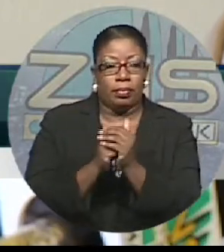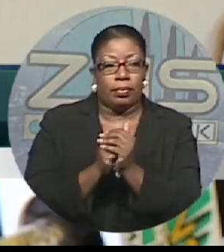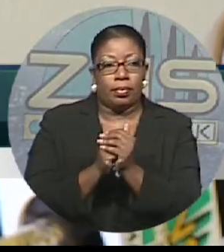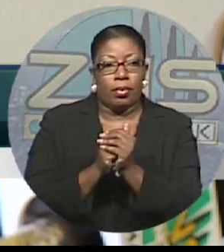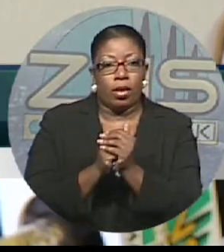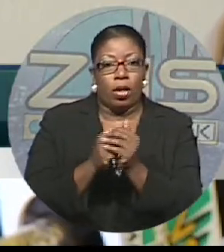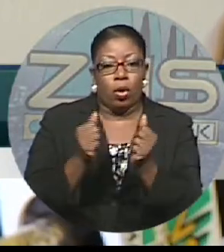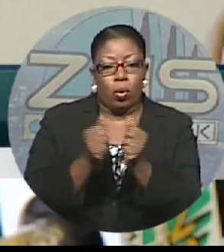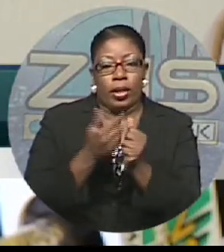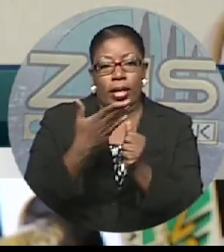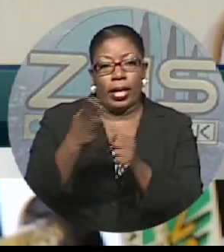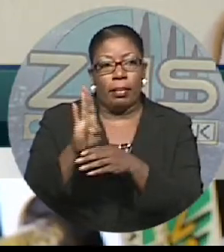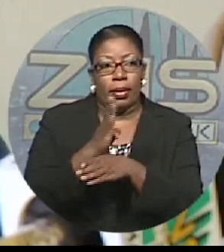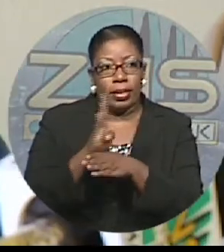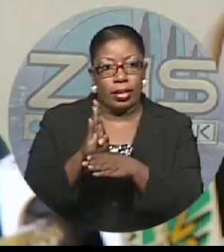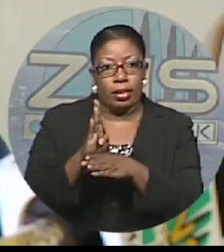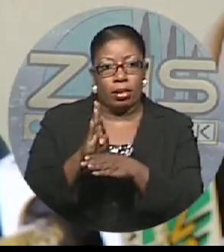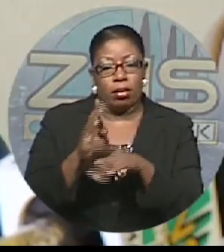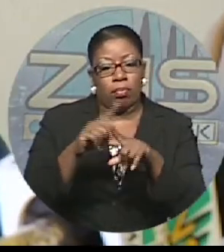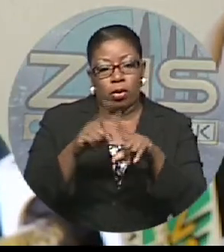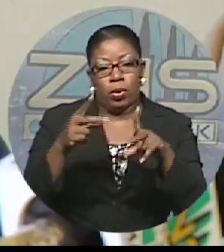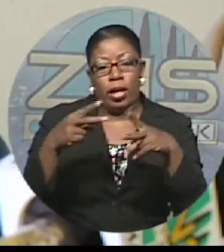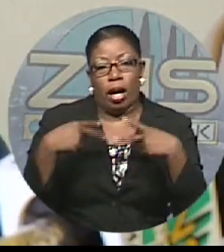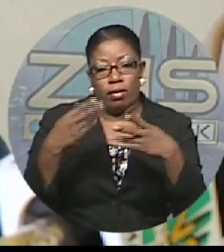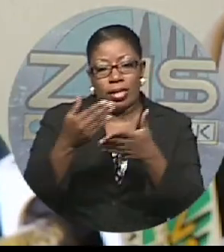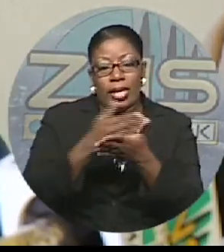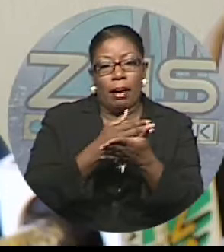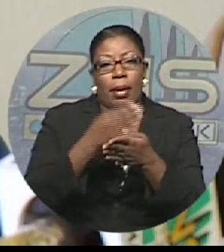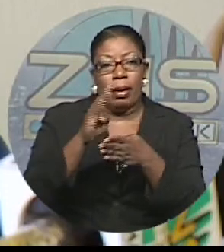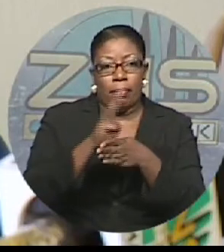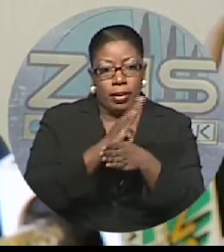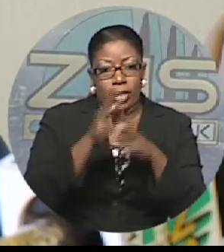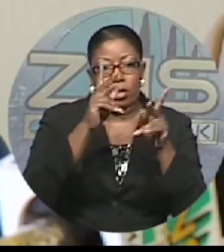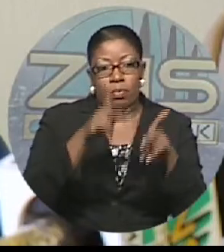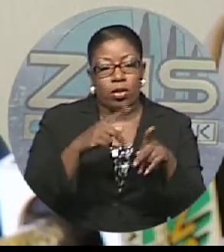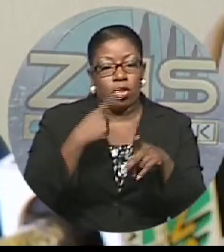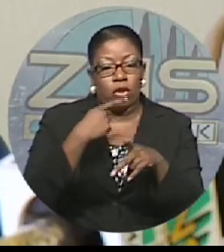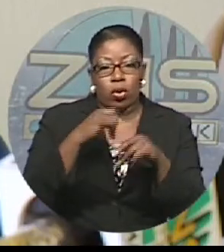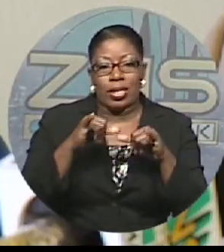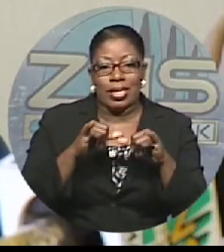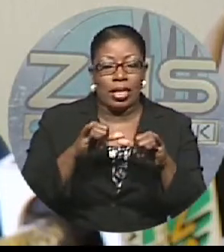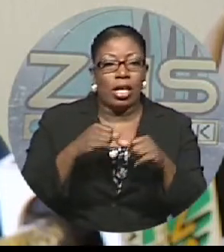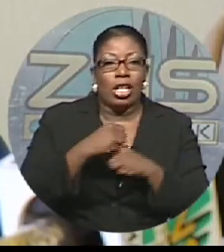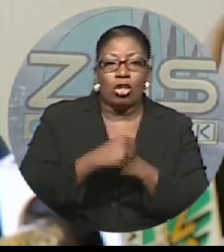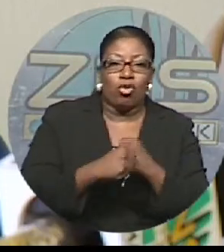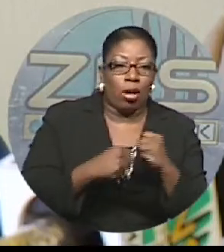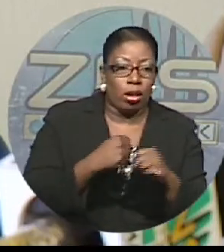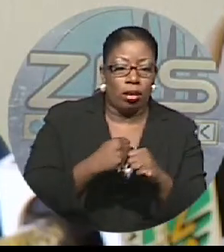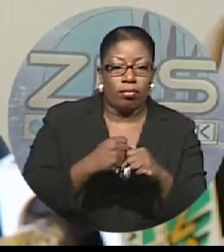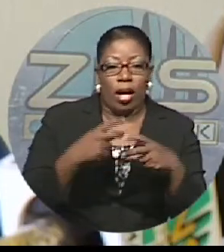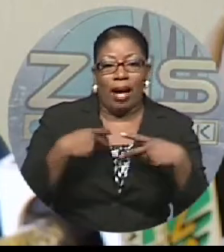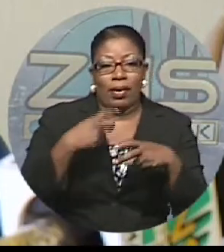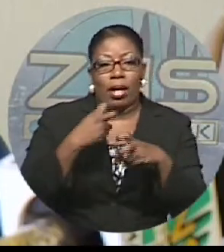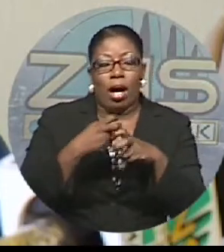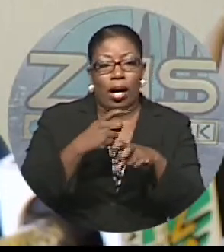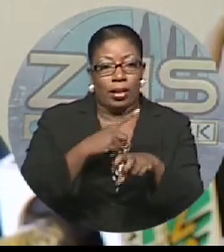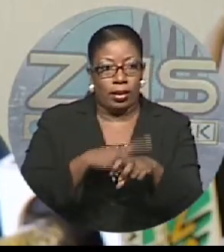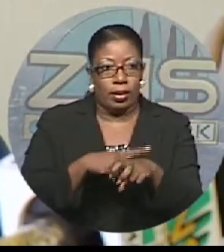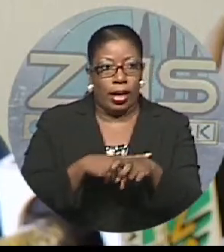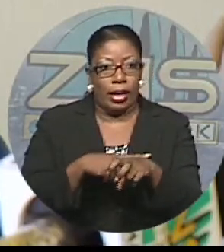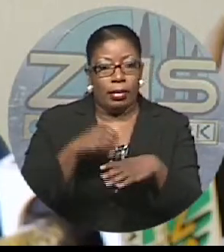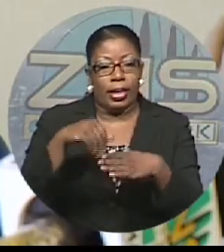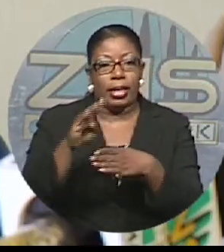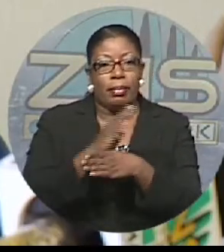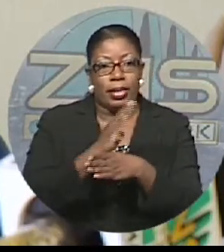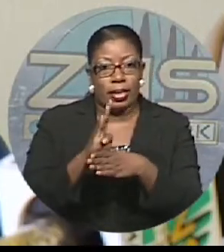with their businesses. But we also still have quite a number of business persons who are struggling, who are having a difficult time making ends meet in their